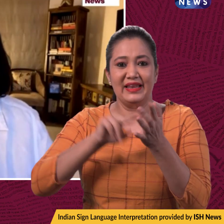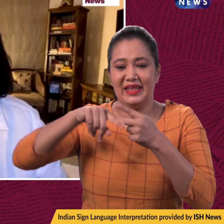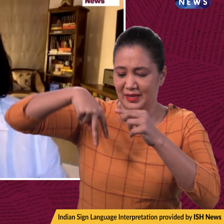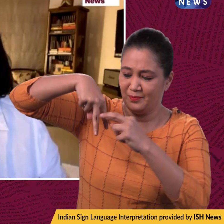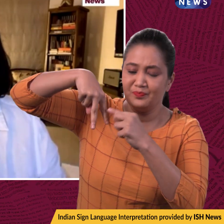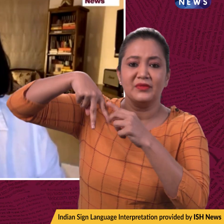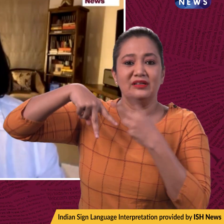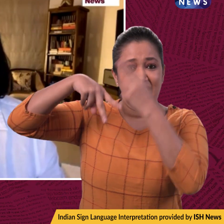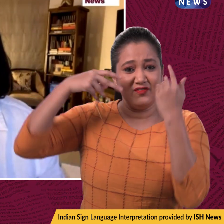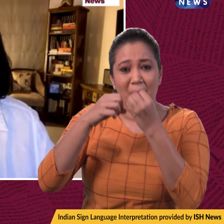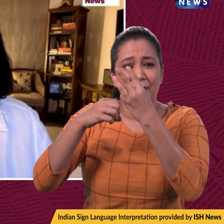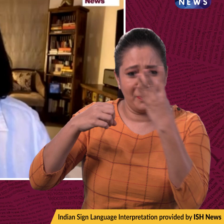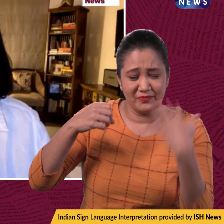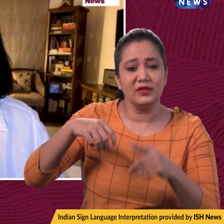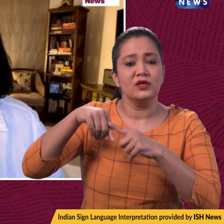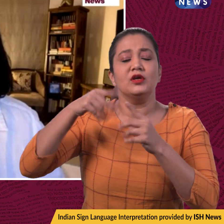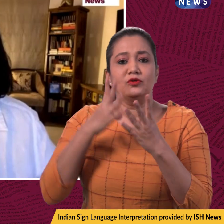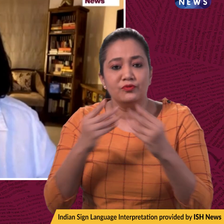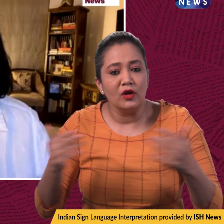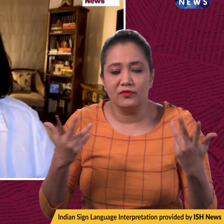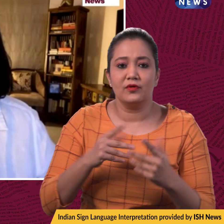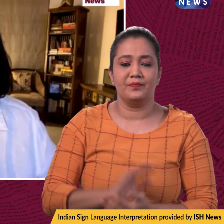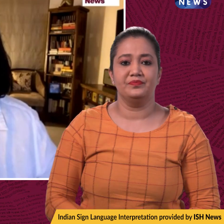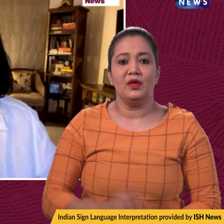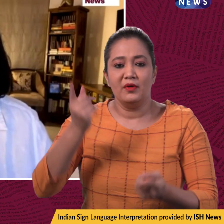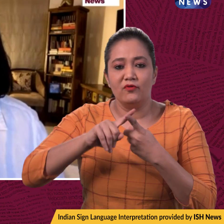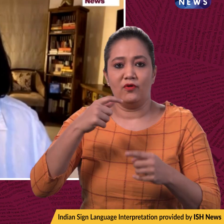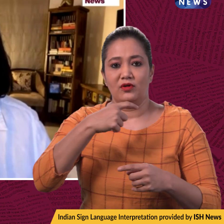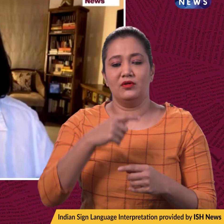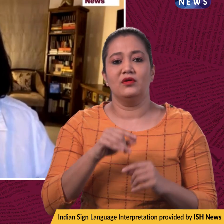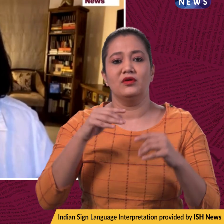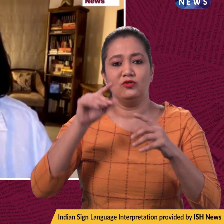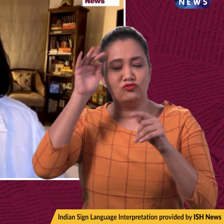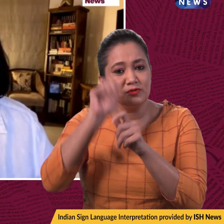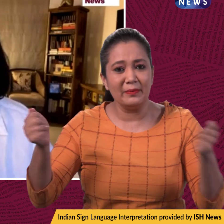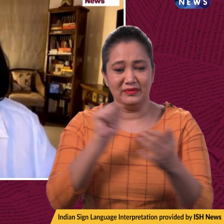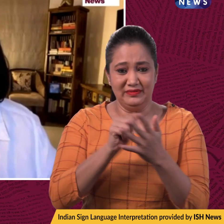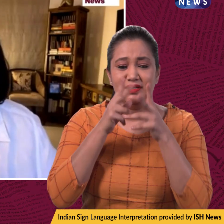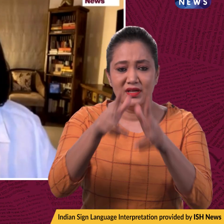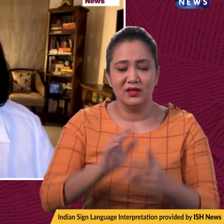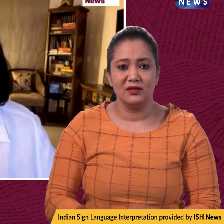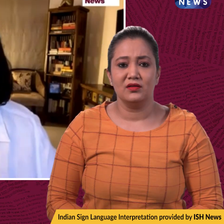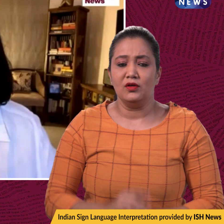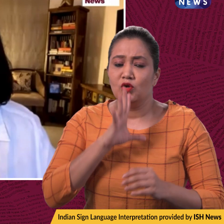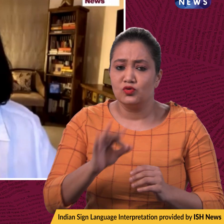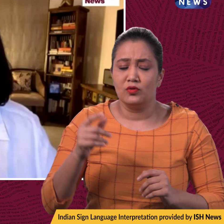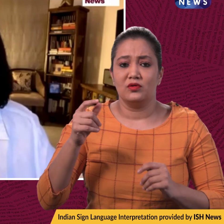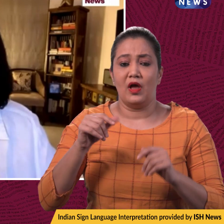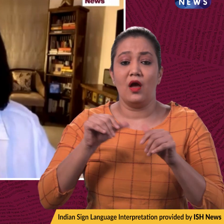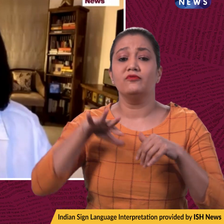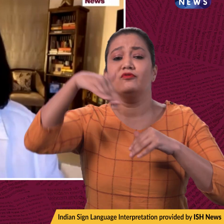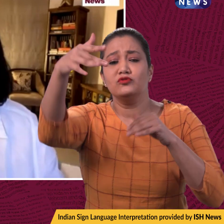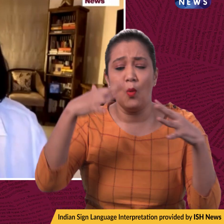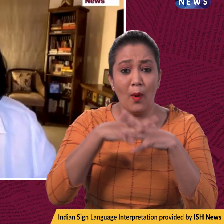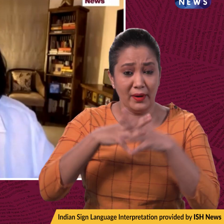surgeries. Roger Federer, in an interview that appeared in French in the Swiss newspaper, said that he would be extremely surprised if he was able to play